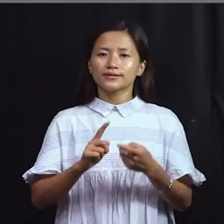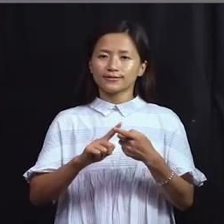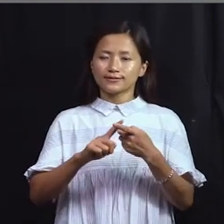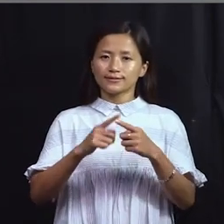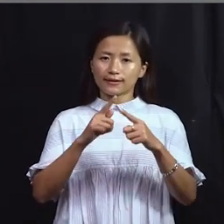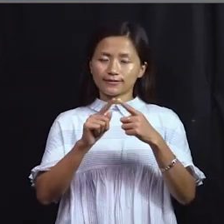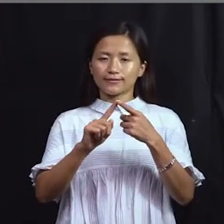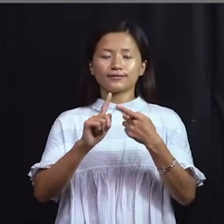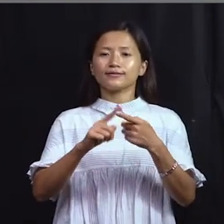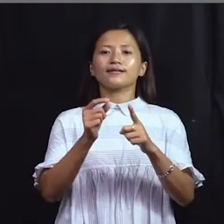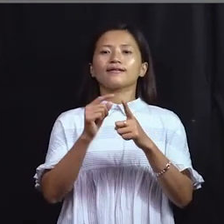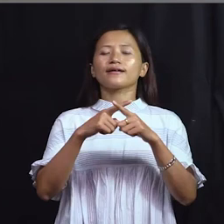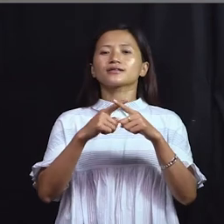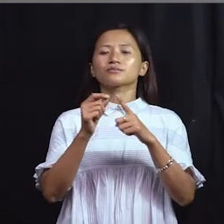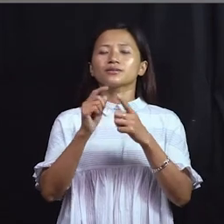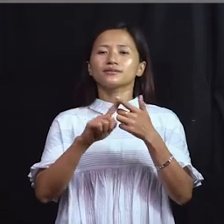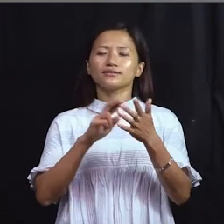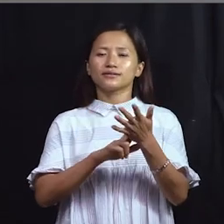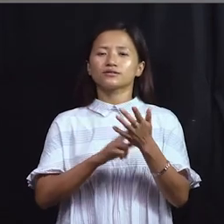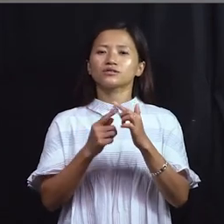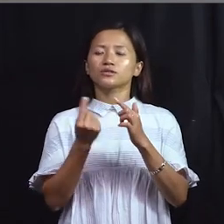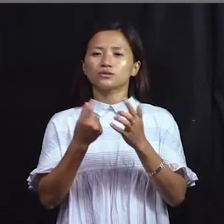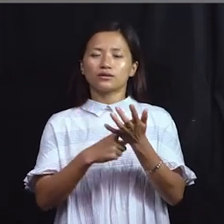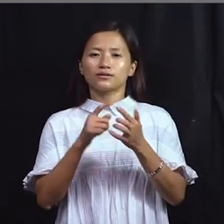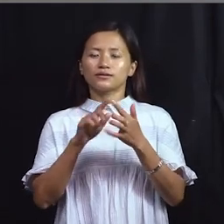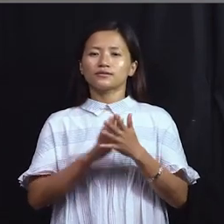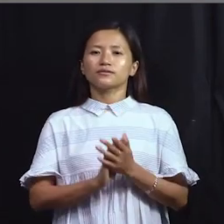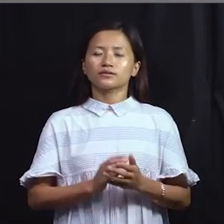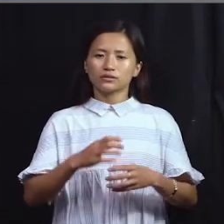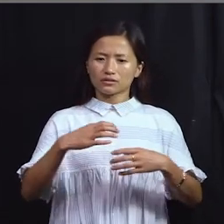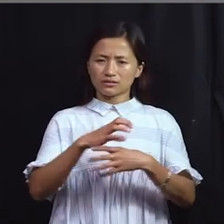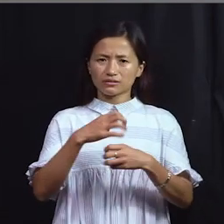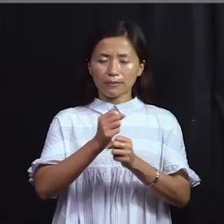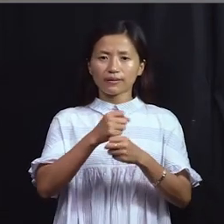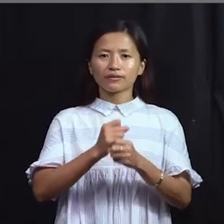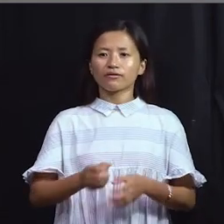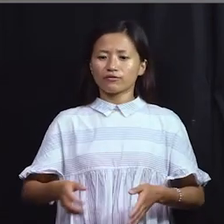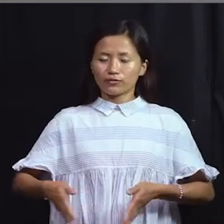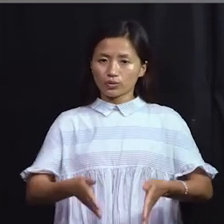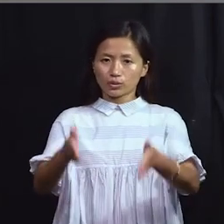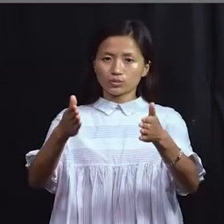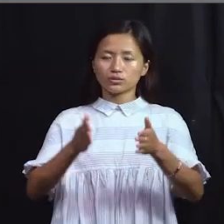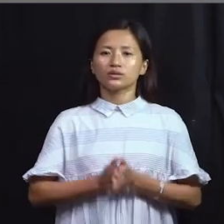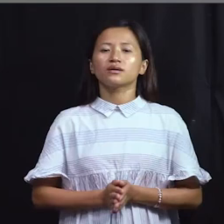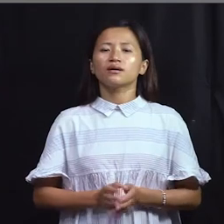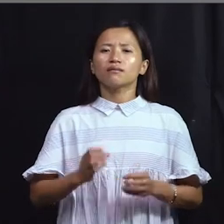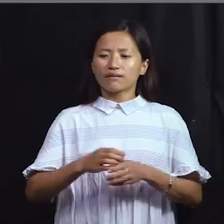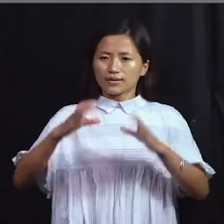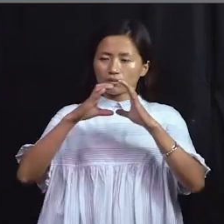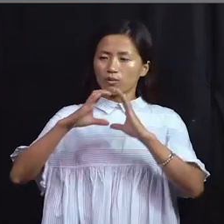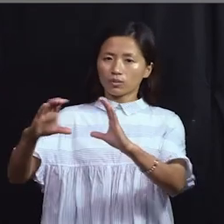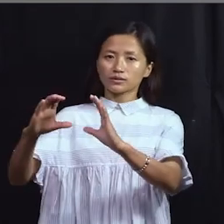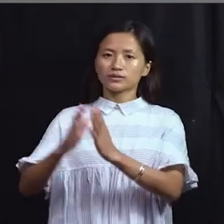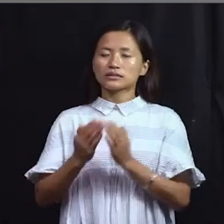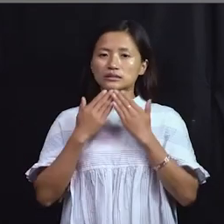expenditure, routine public works like construction of roads, highways, canals,